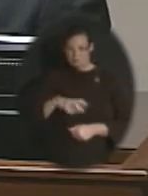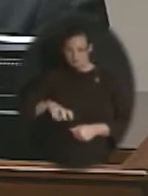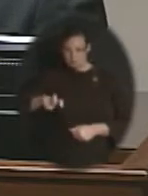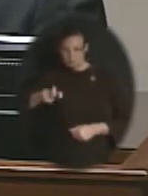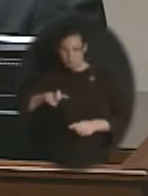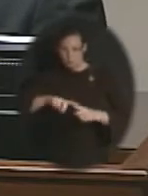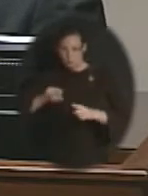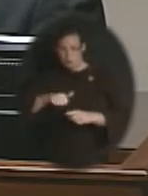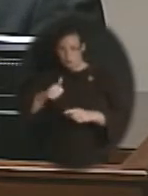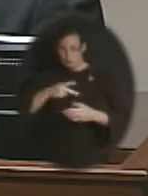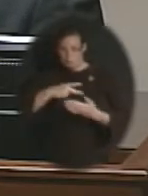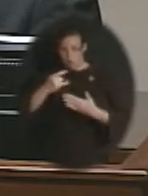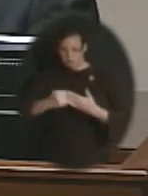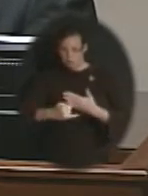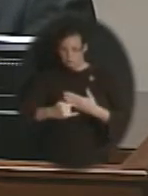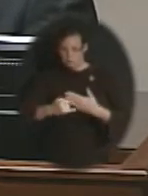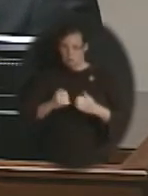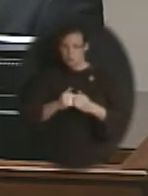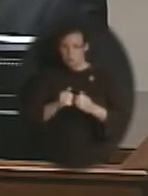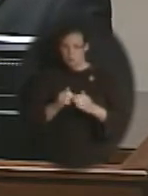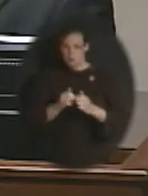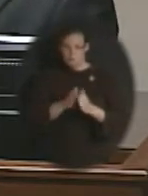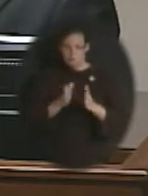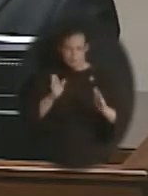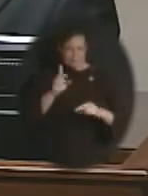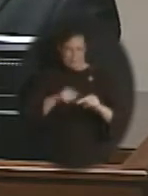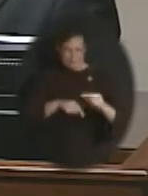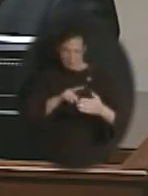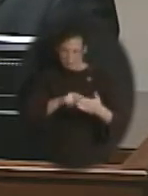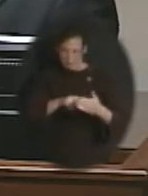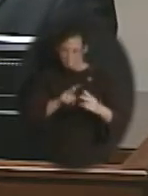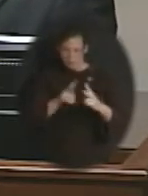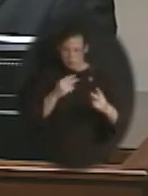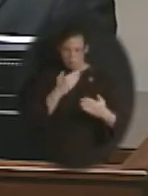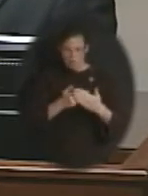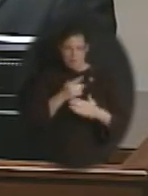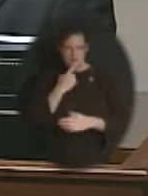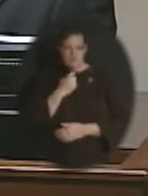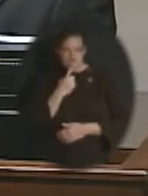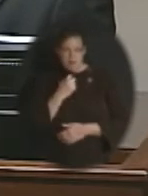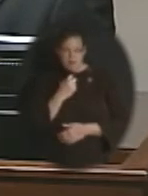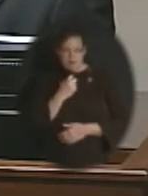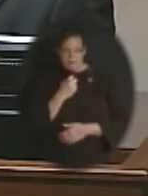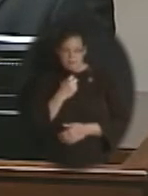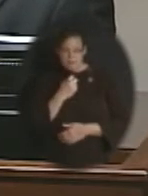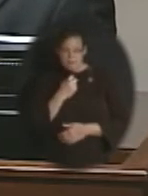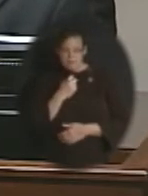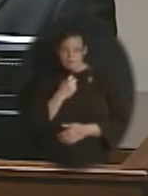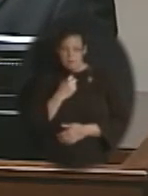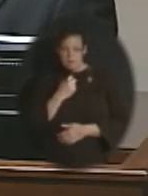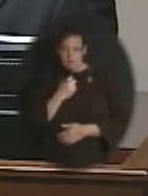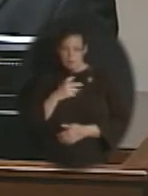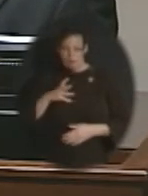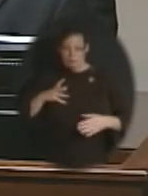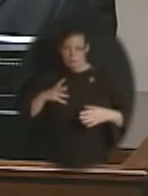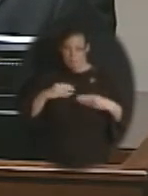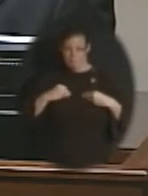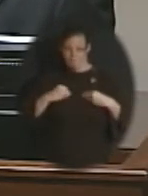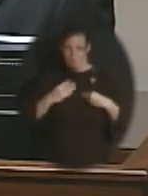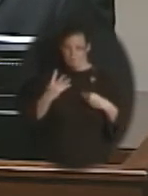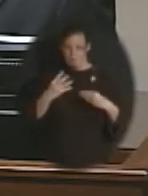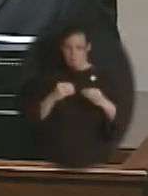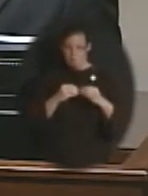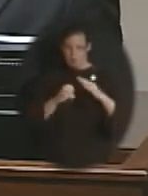additional projects. And what the public can't read very well is in red, we are taking on 4 more